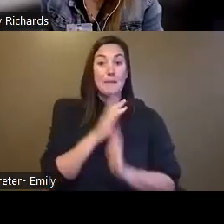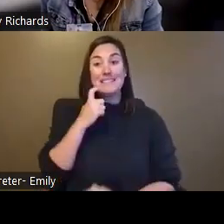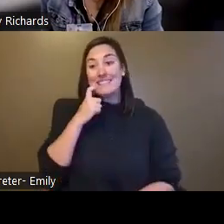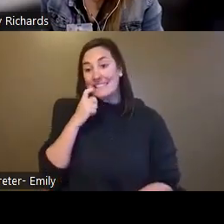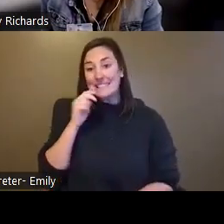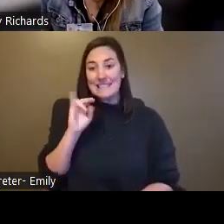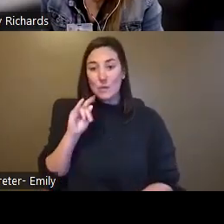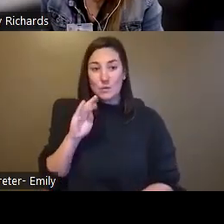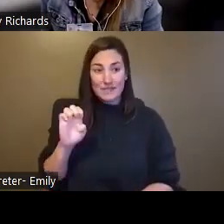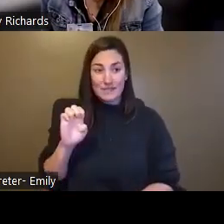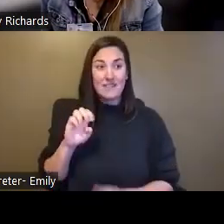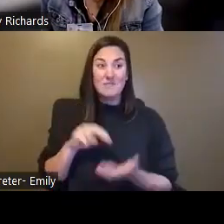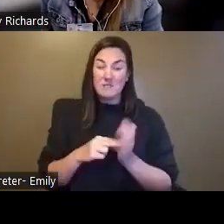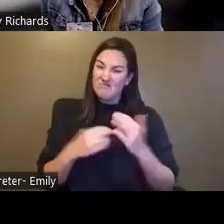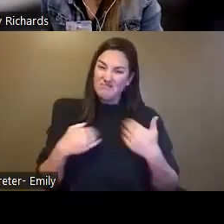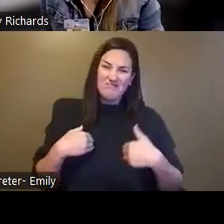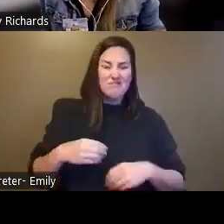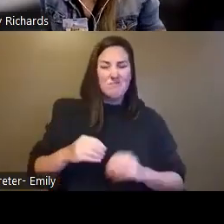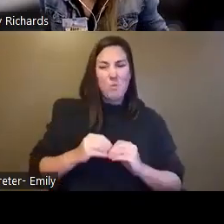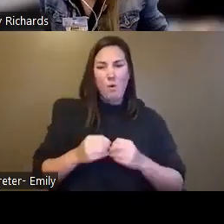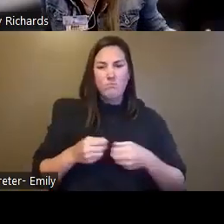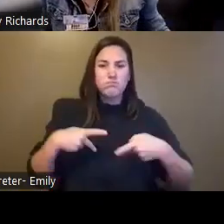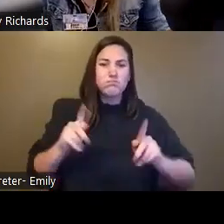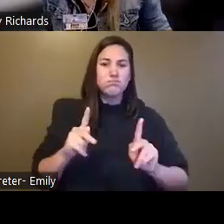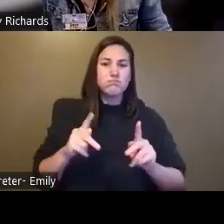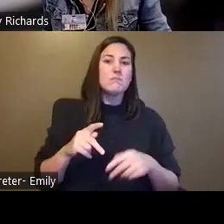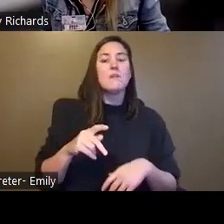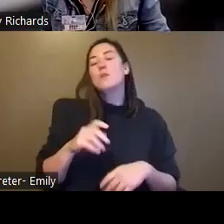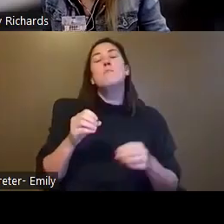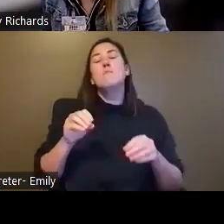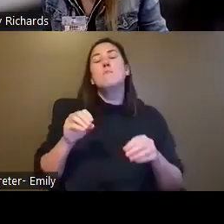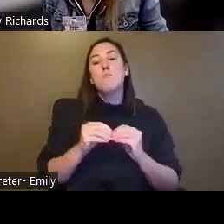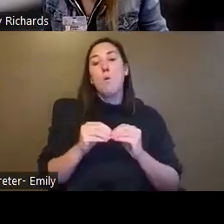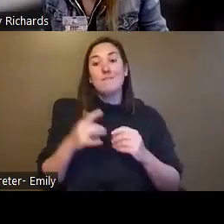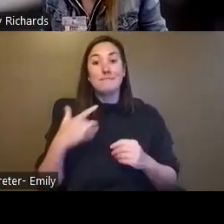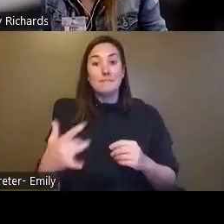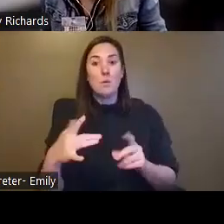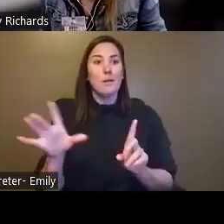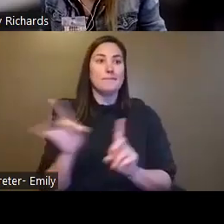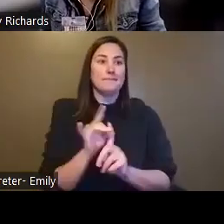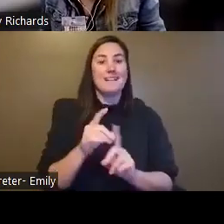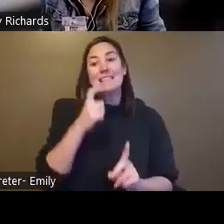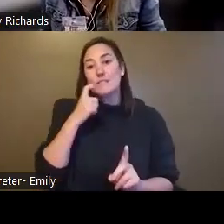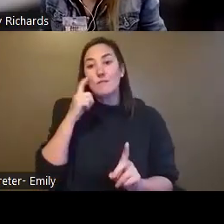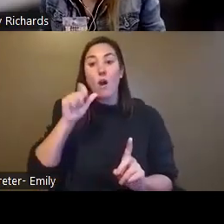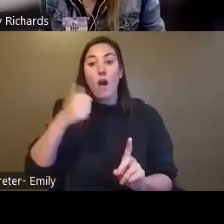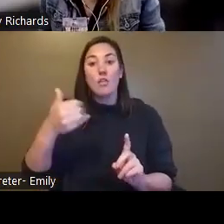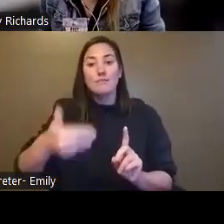risk for future chemical addiction problems in their lifetime.